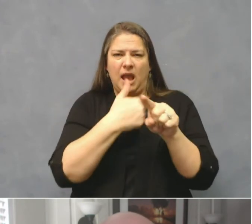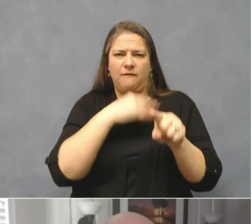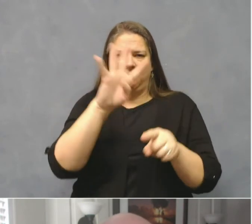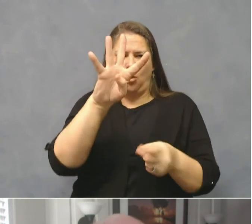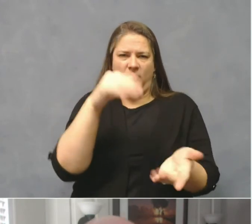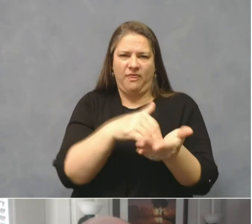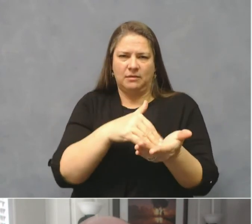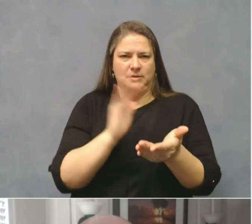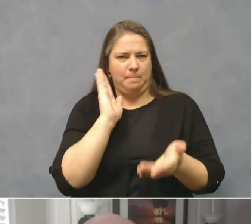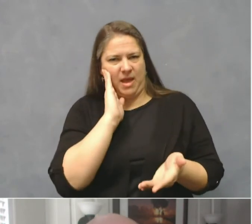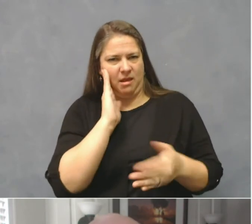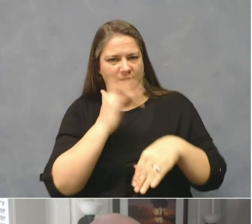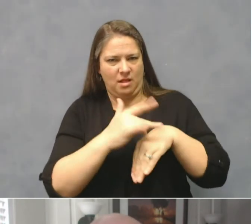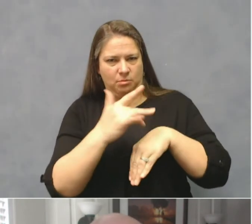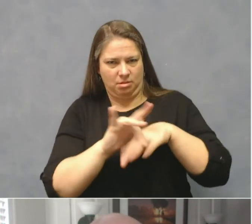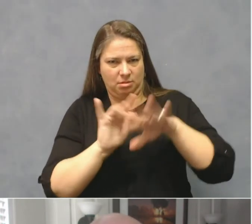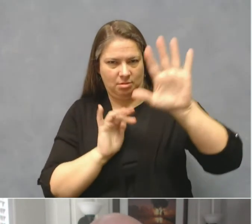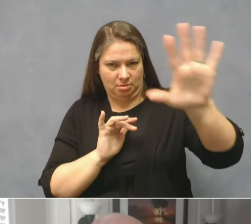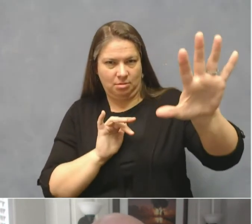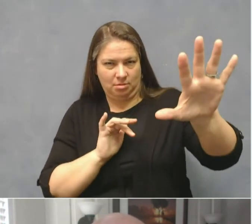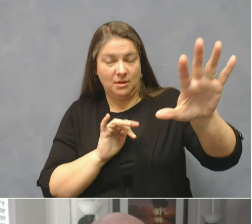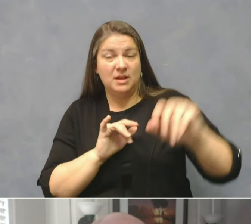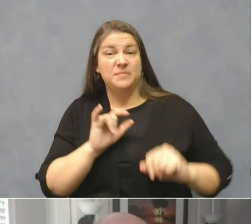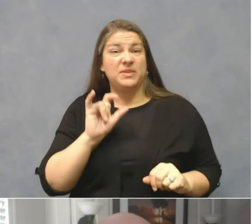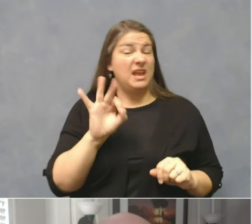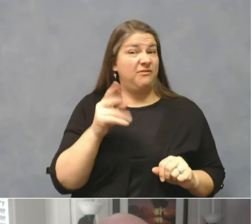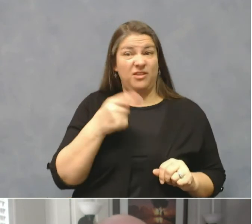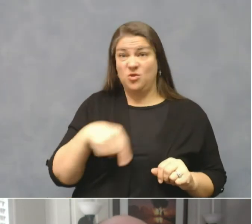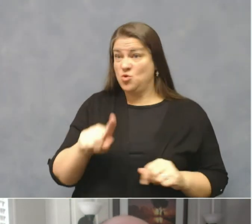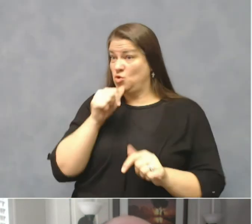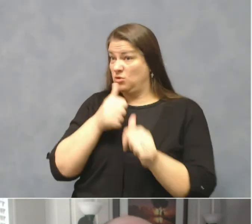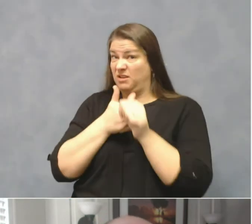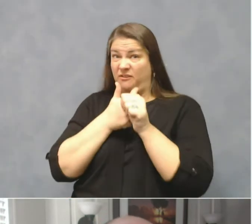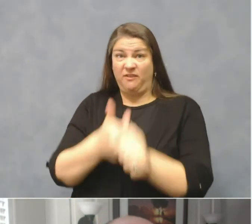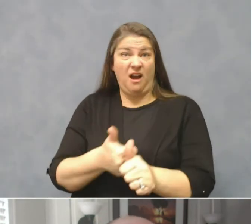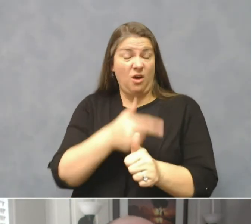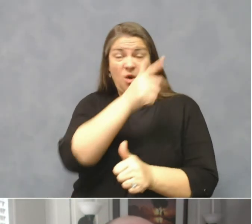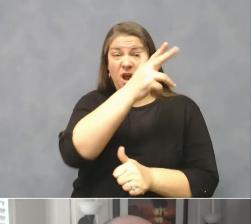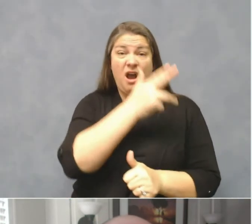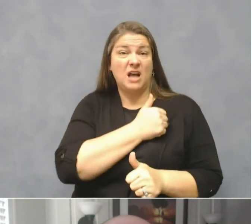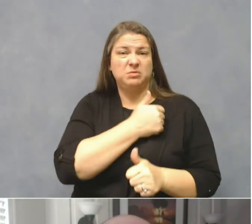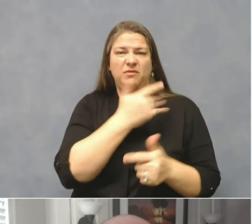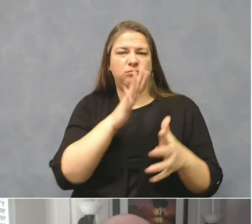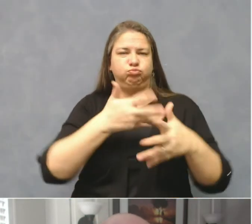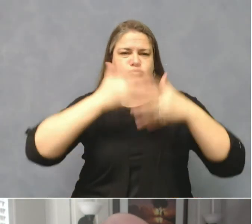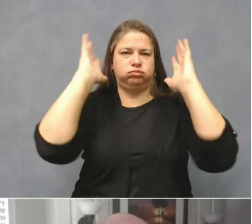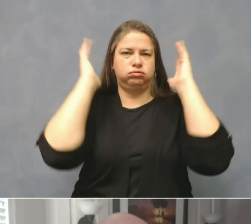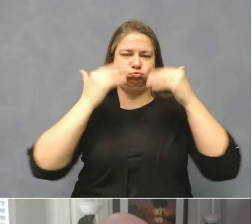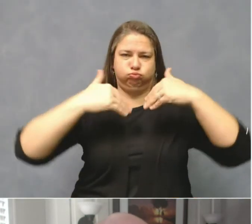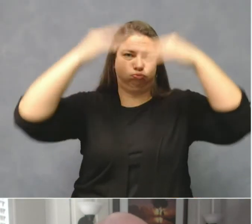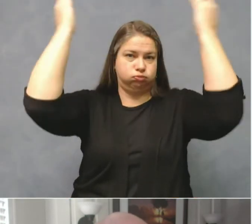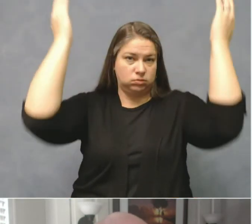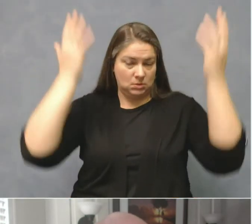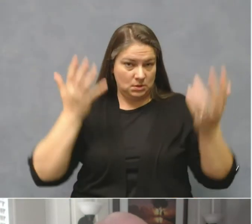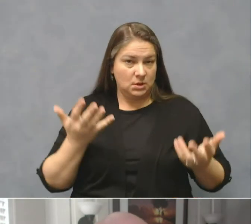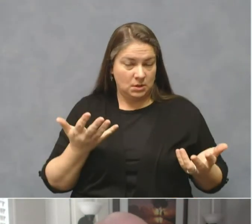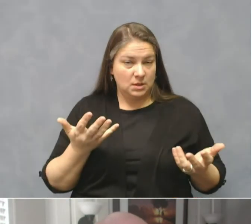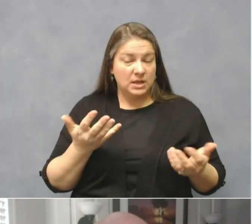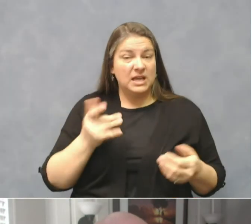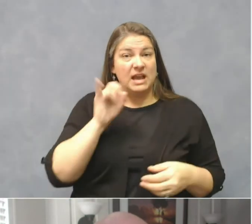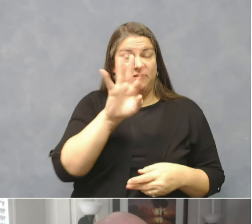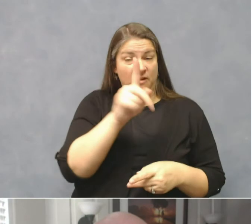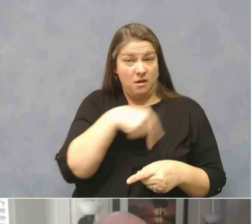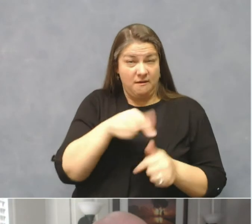no compliance with this, it overruns the health system. However, if we have high compliance and you prevent almost 1,600 people from